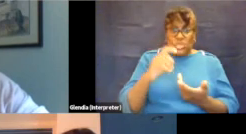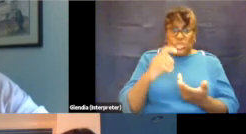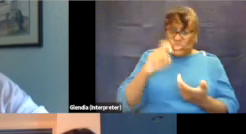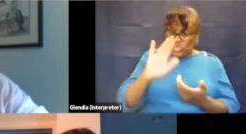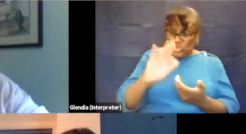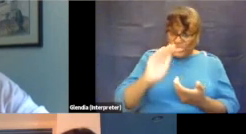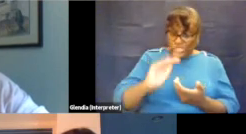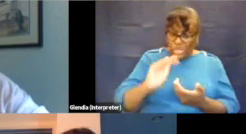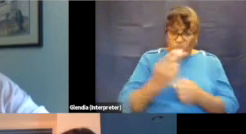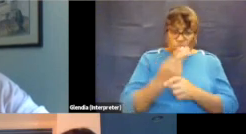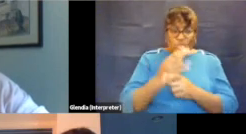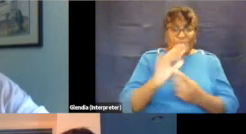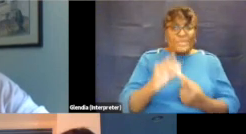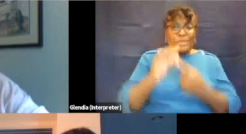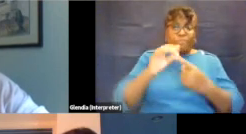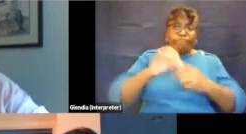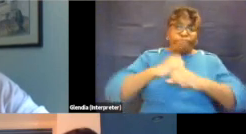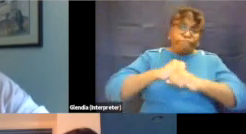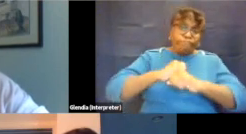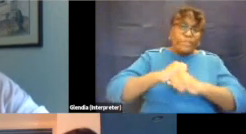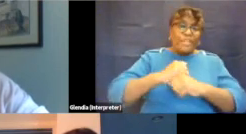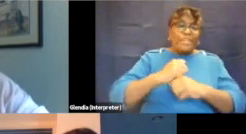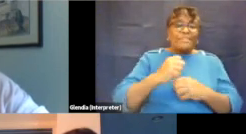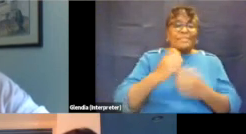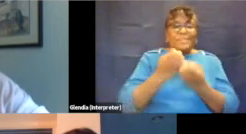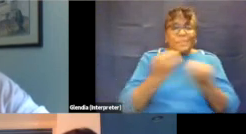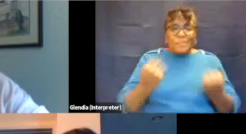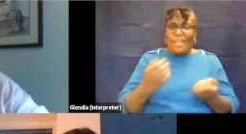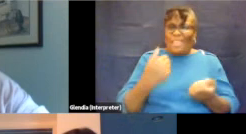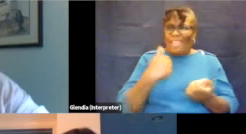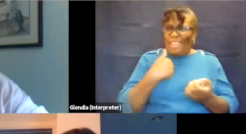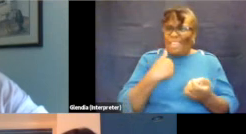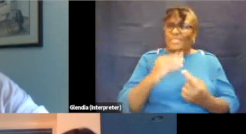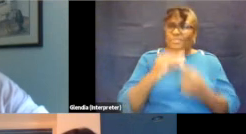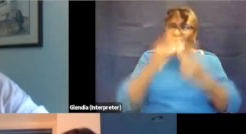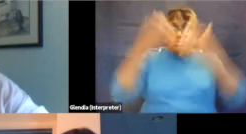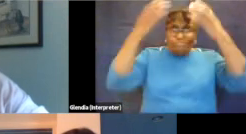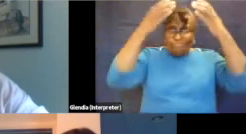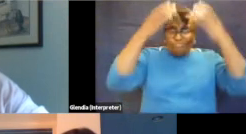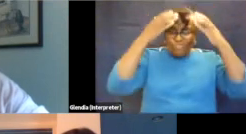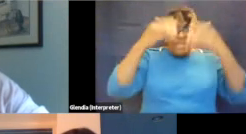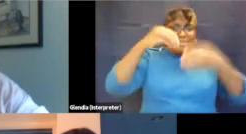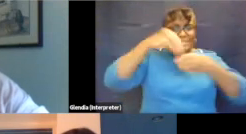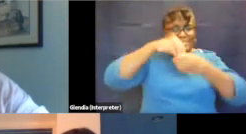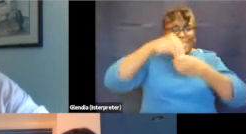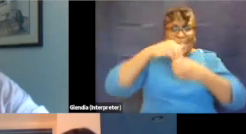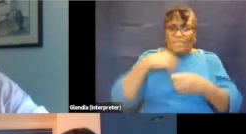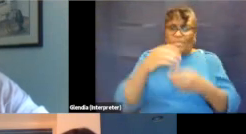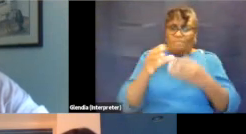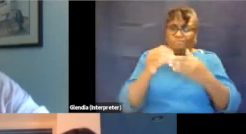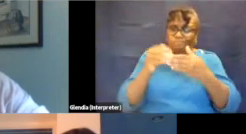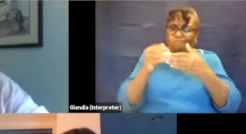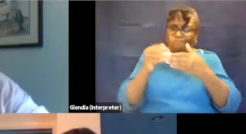special helmets for football, baseball, softball, and lacrosse with padding that allows for hearing aids or cochlear implant to be